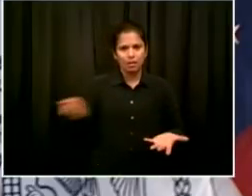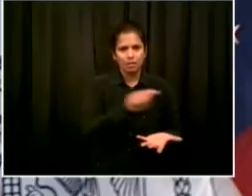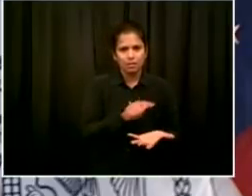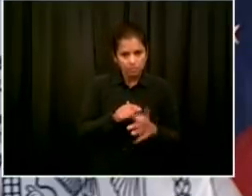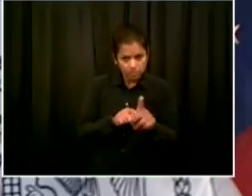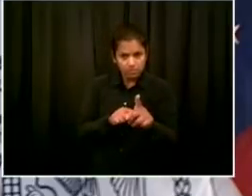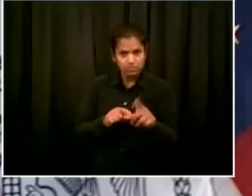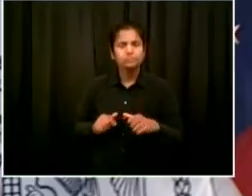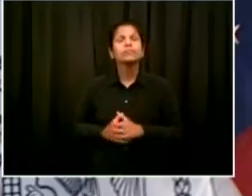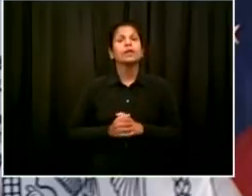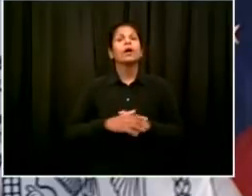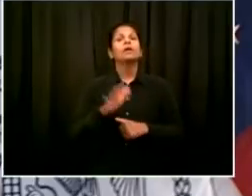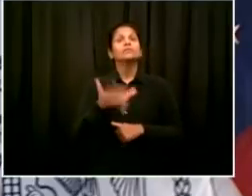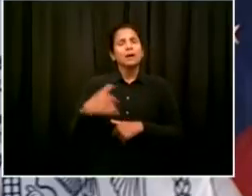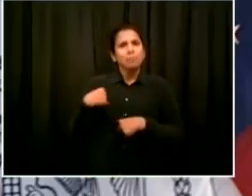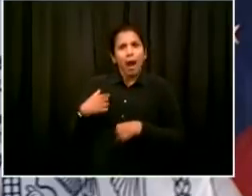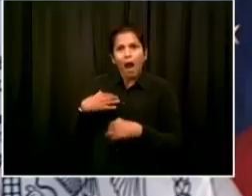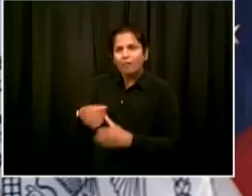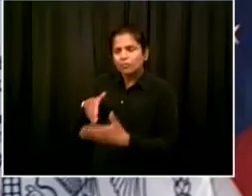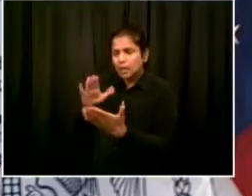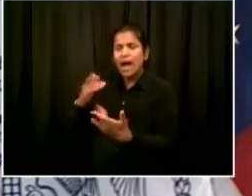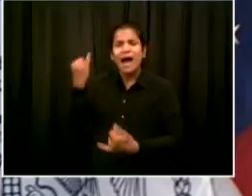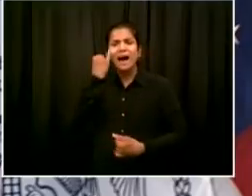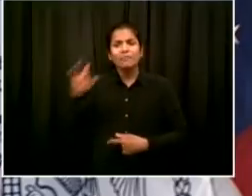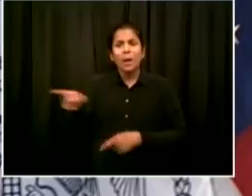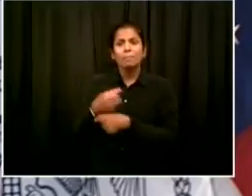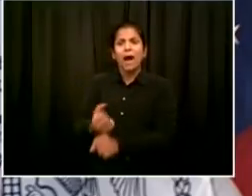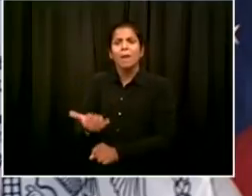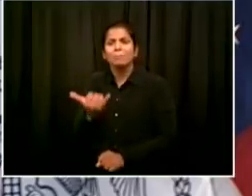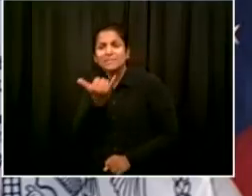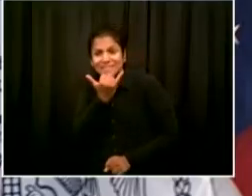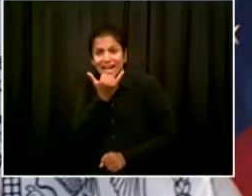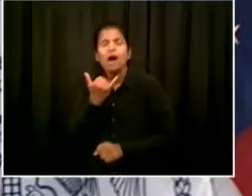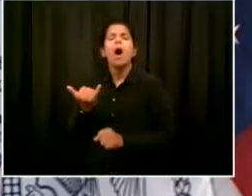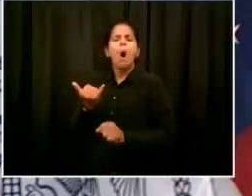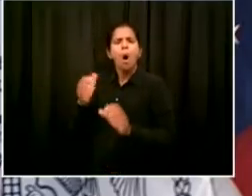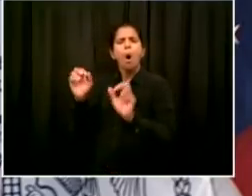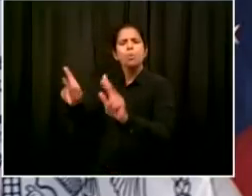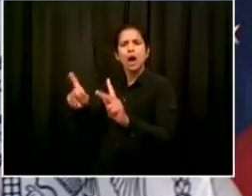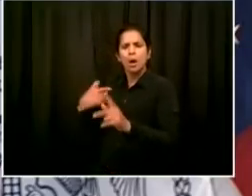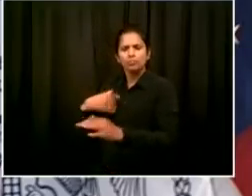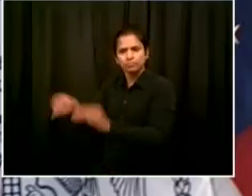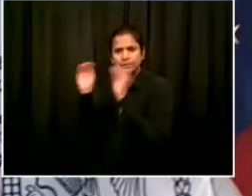take any of this lightly, but it comes down to the individual facts of each case.